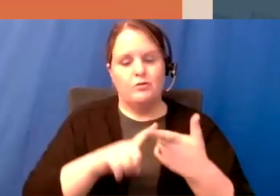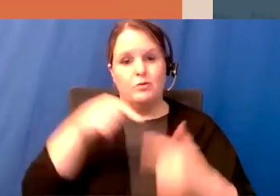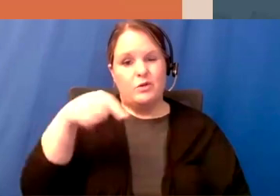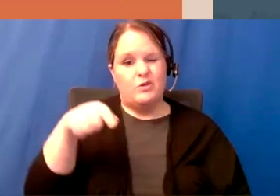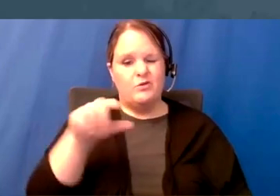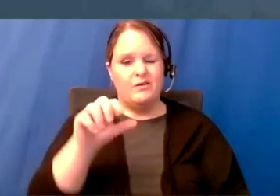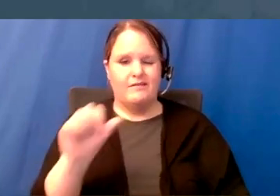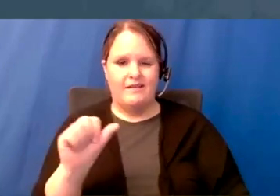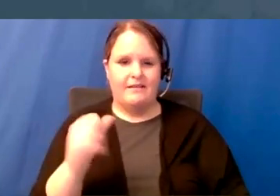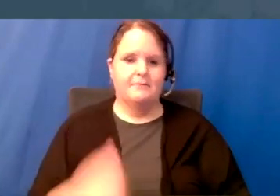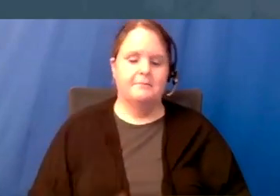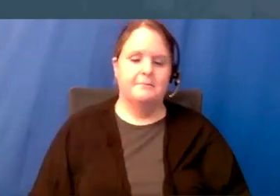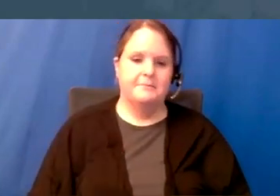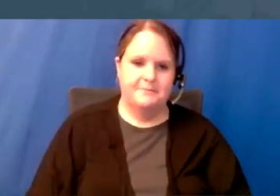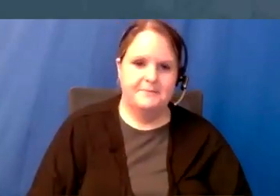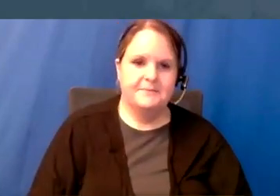now.